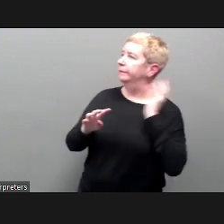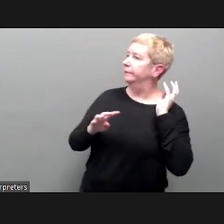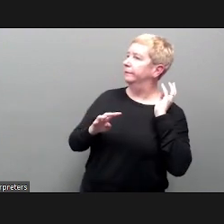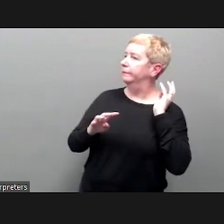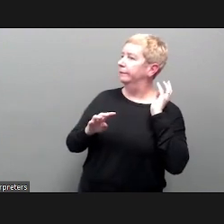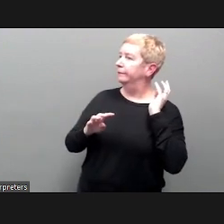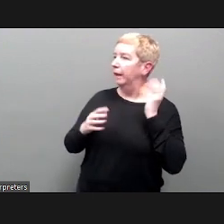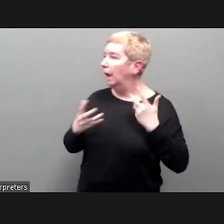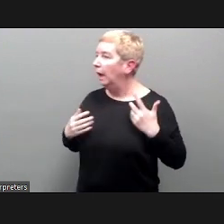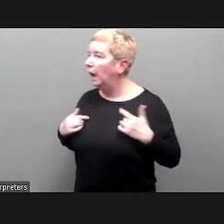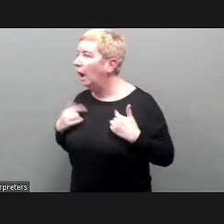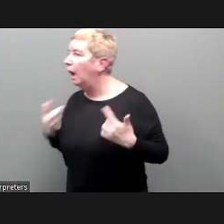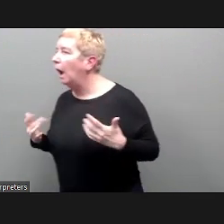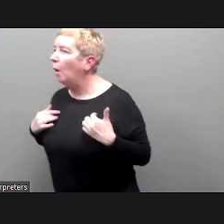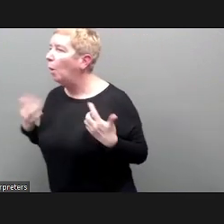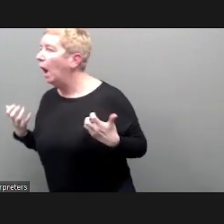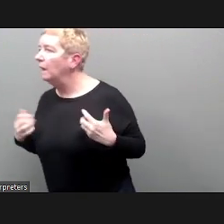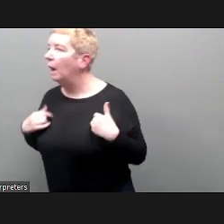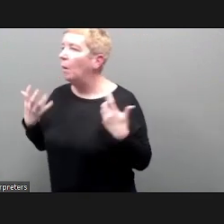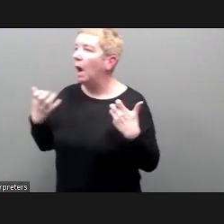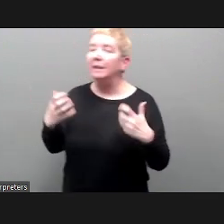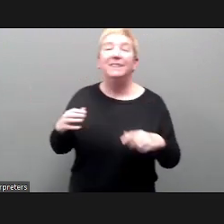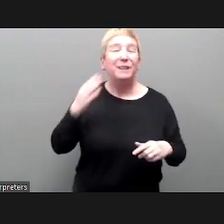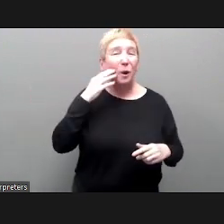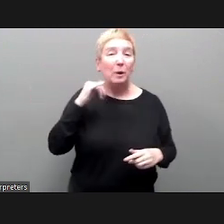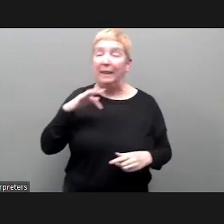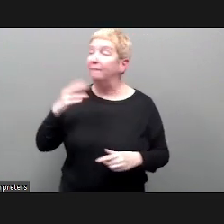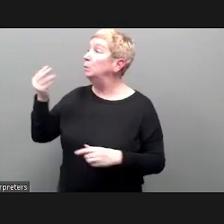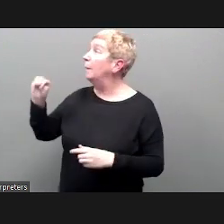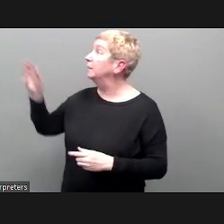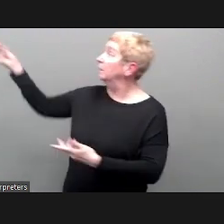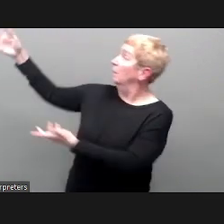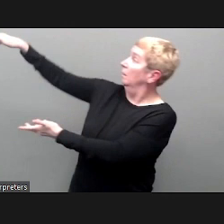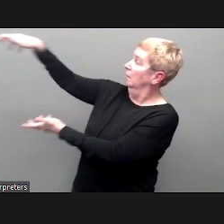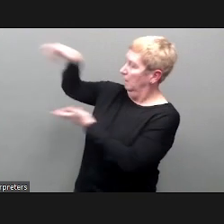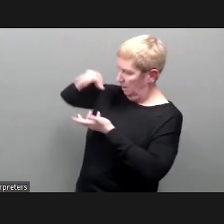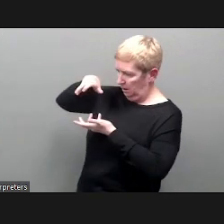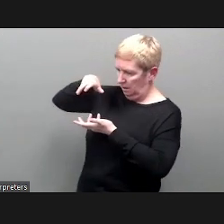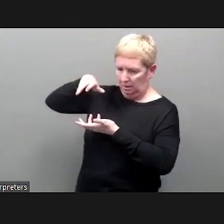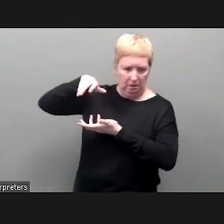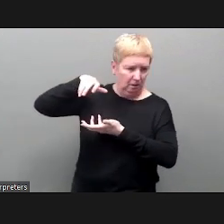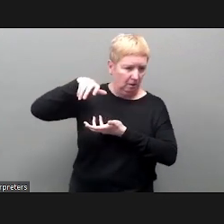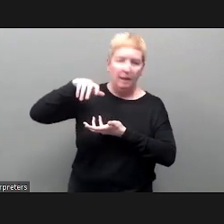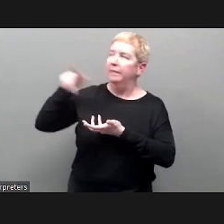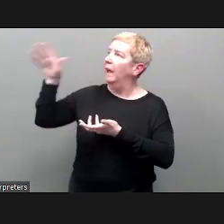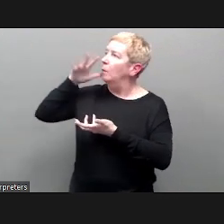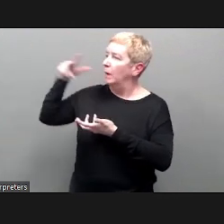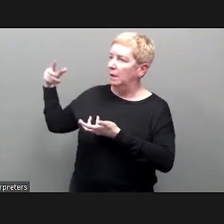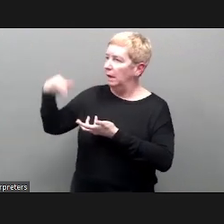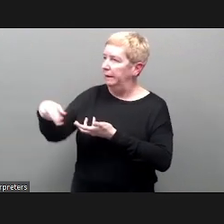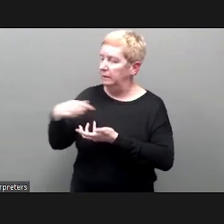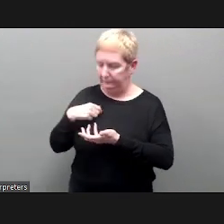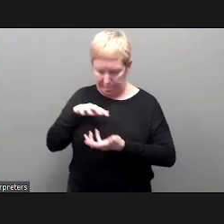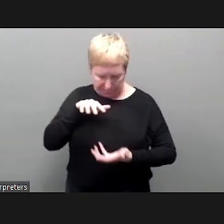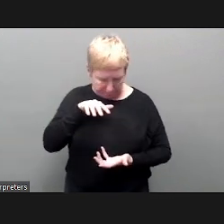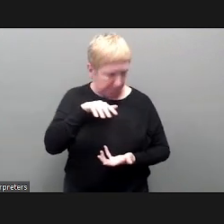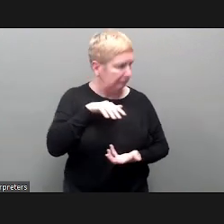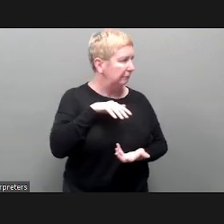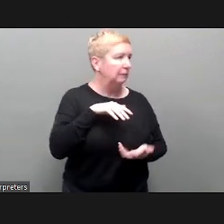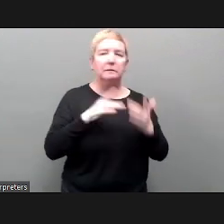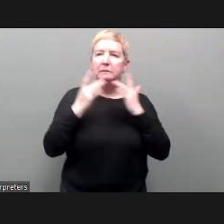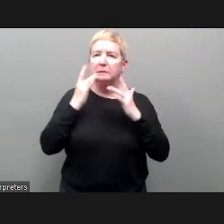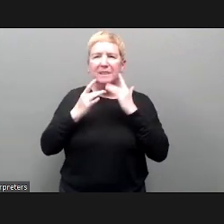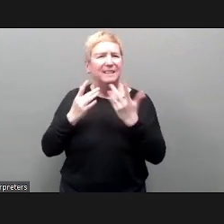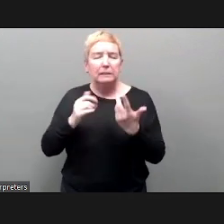with, the certain amount that they give to New Mexico or any other state, they kind of cut off their amounts. And so it's